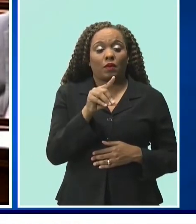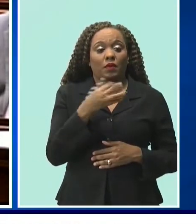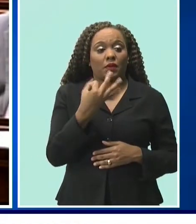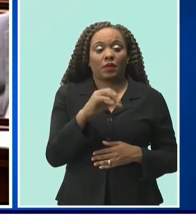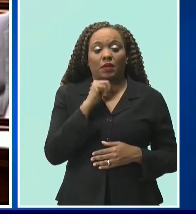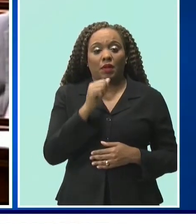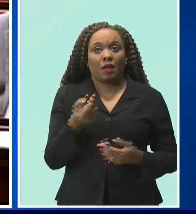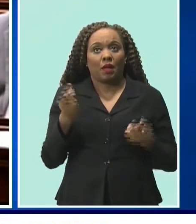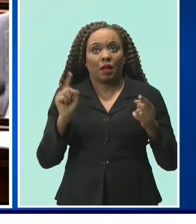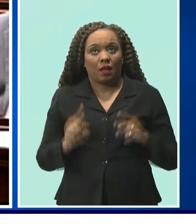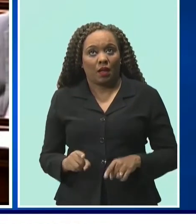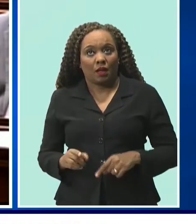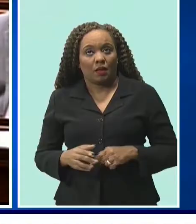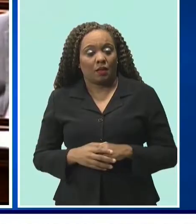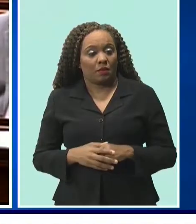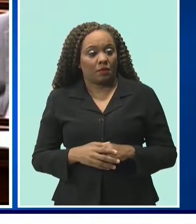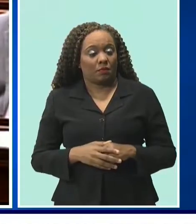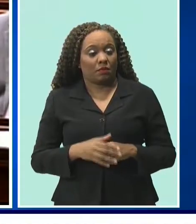not virulent,